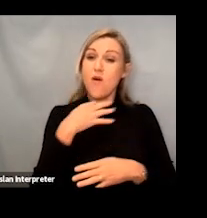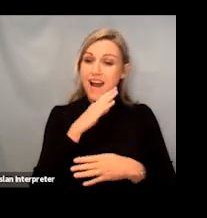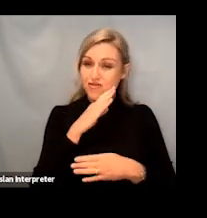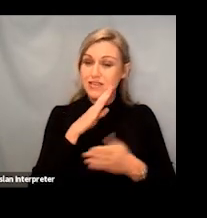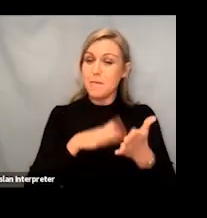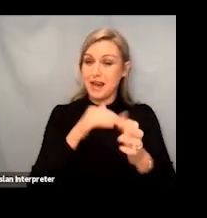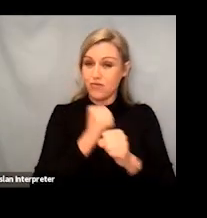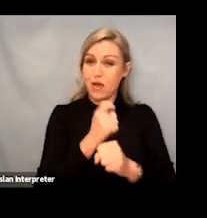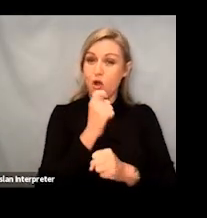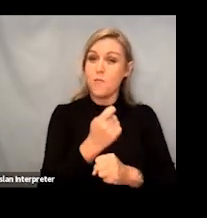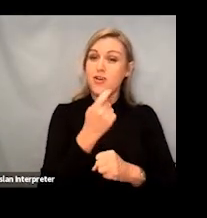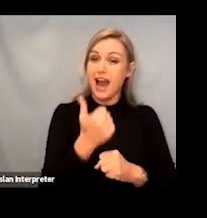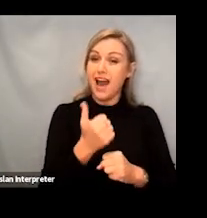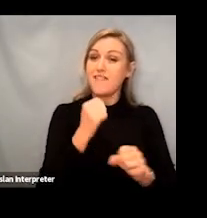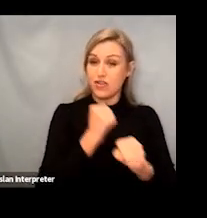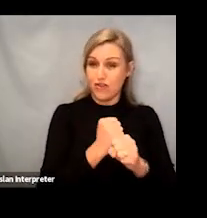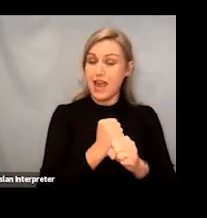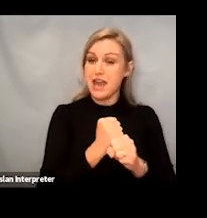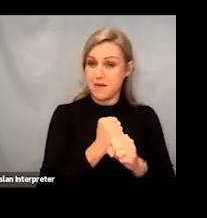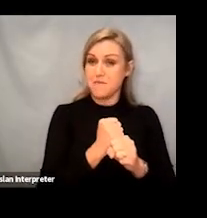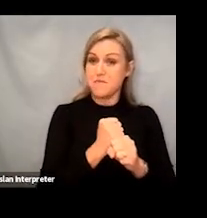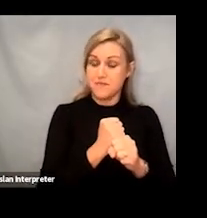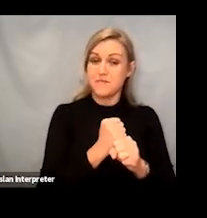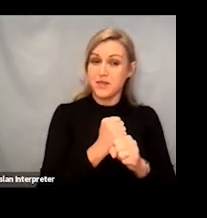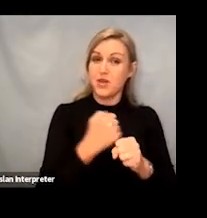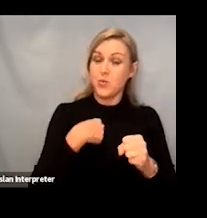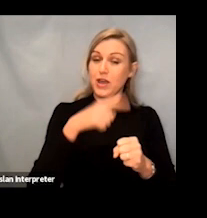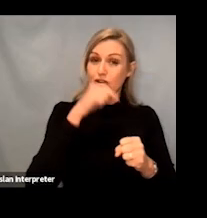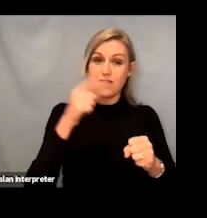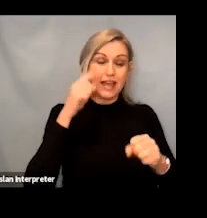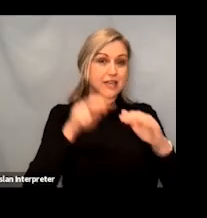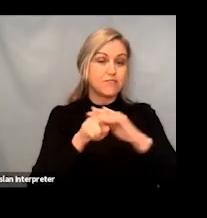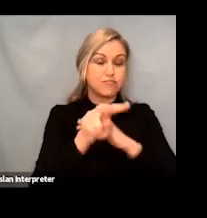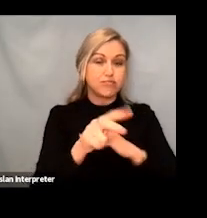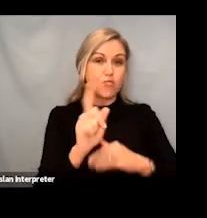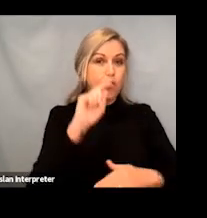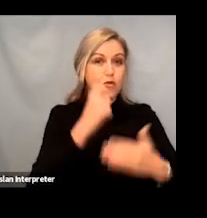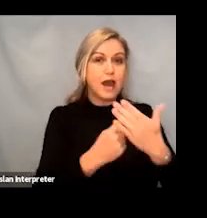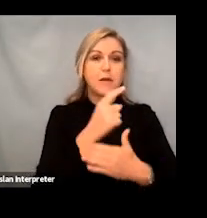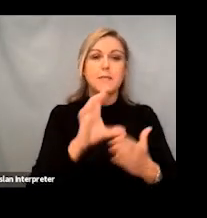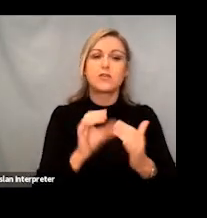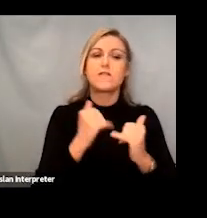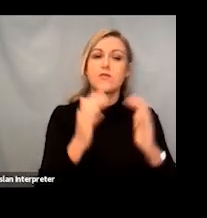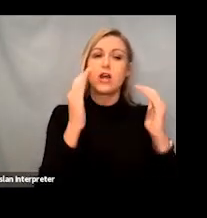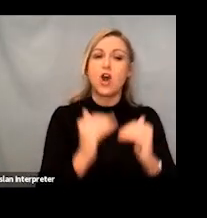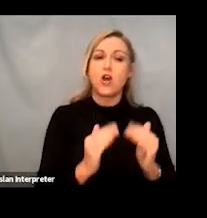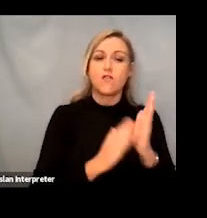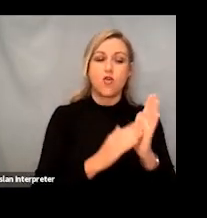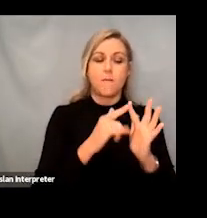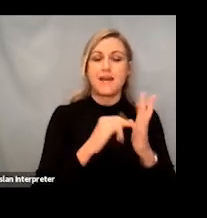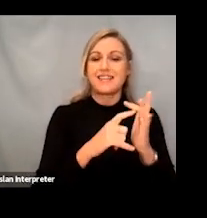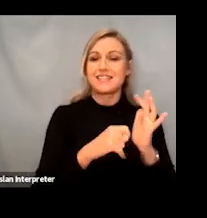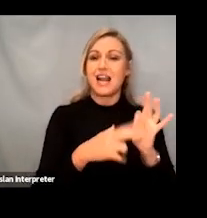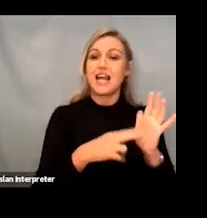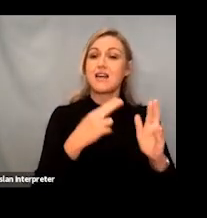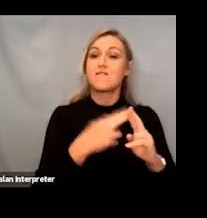half a gram of mescaline. And we could have predicted that by the relatively low affinity of mescaline for the 2A